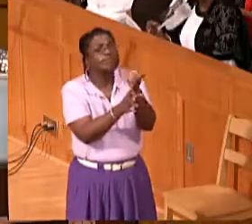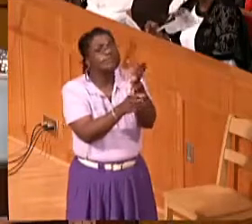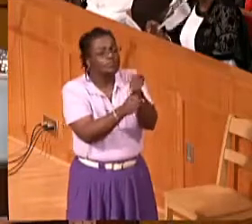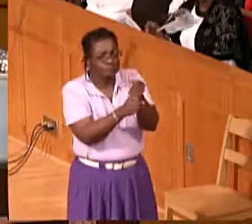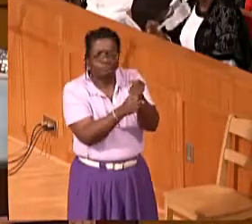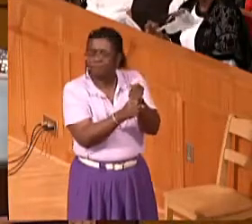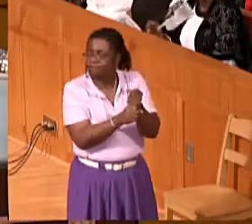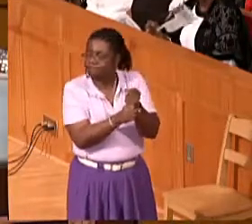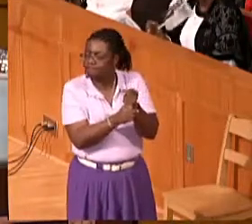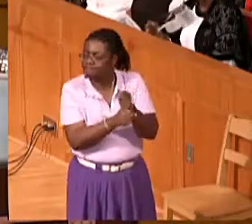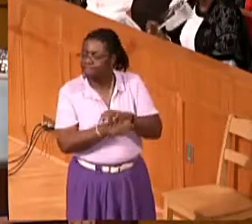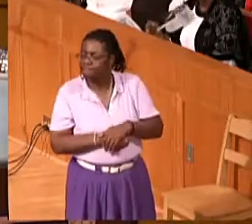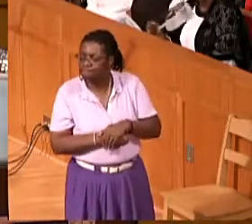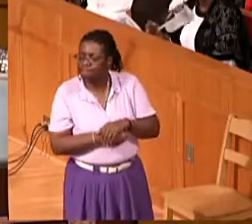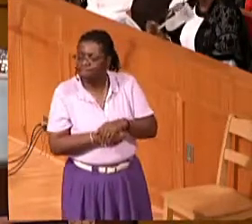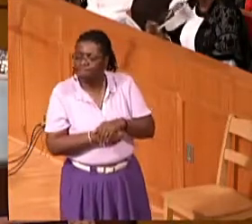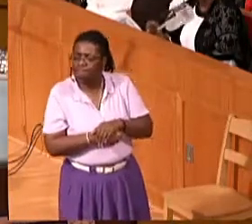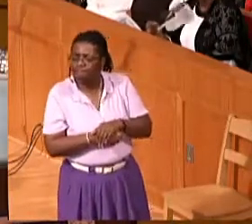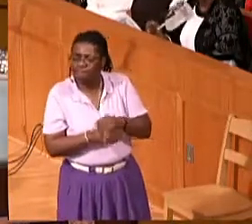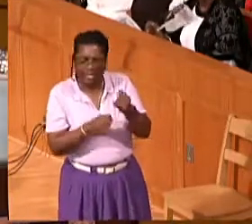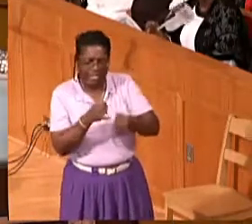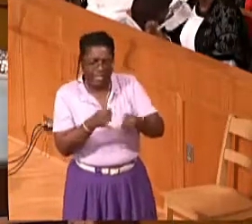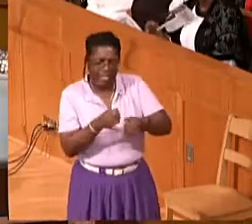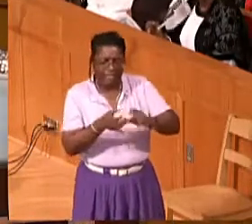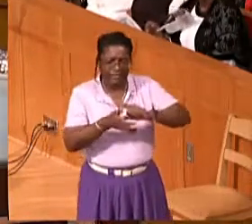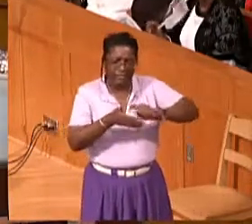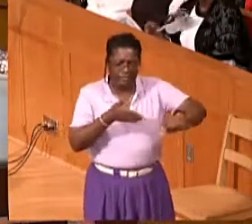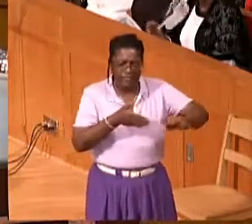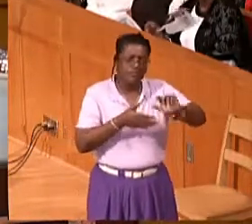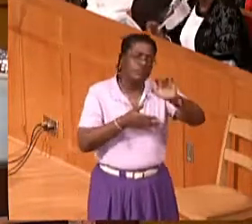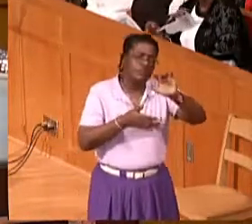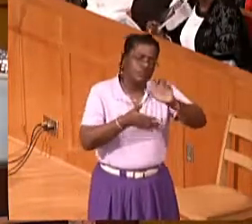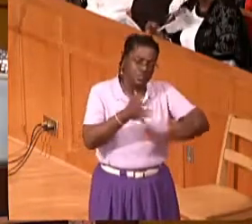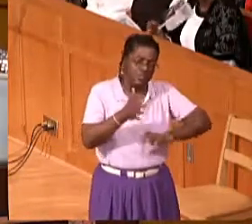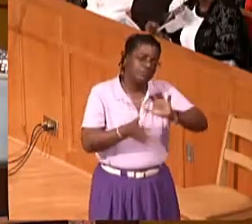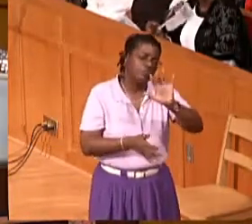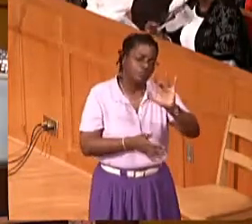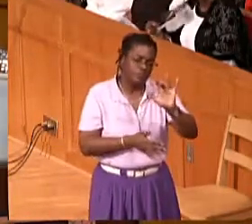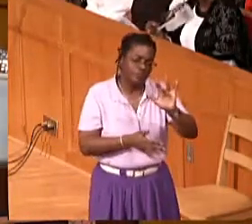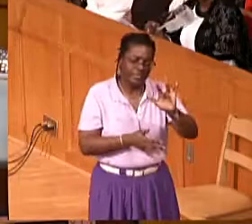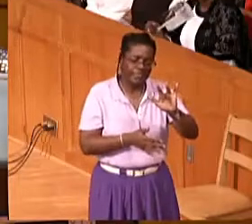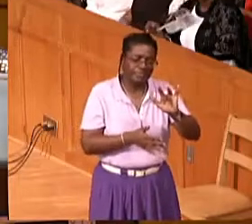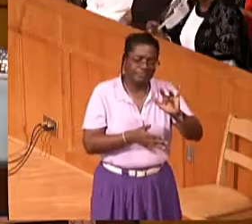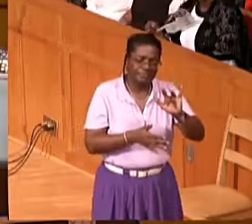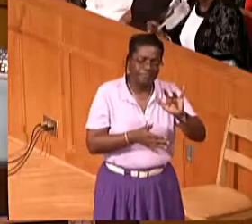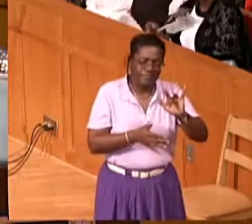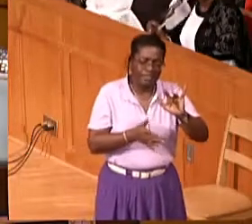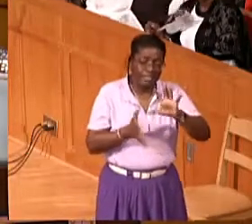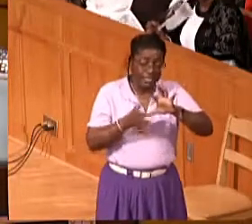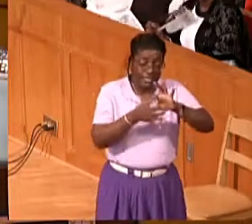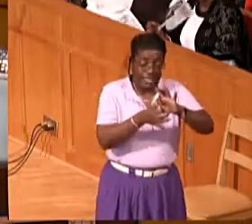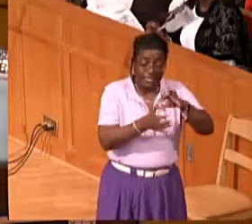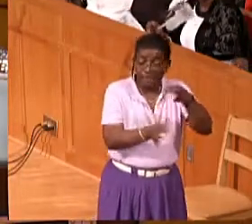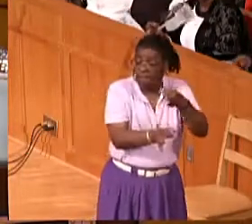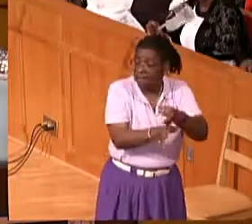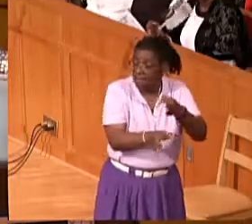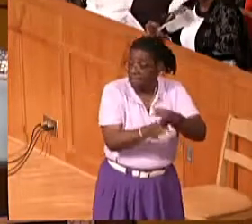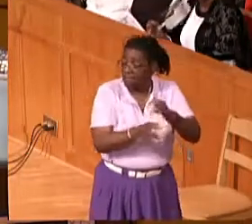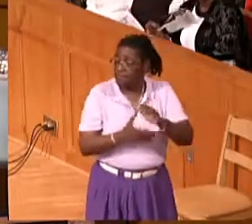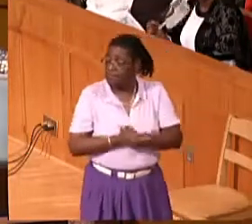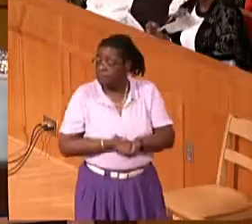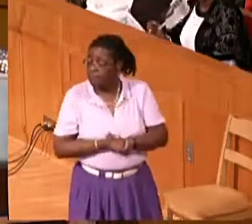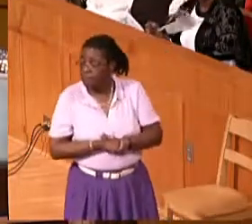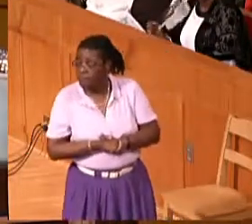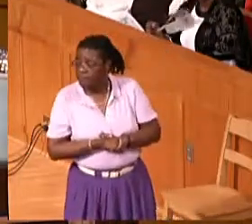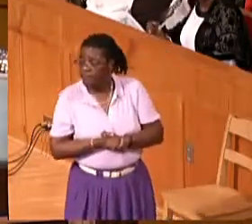final verse of that chapter 25 deals with this theme about being faithful. Are you going to help me here?